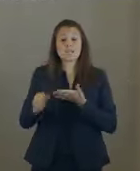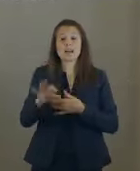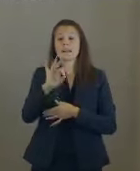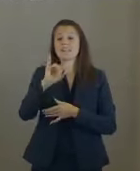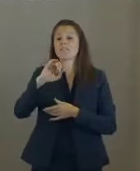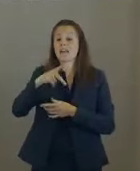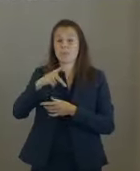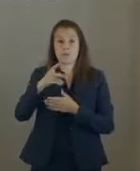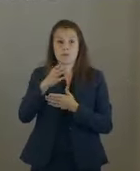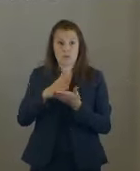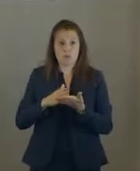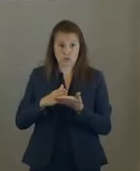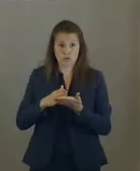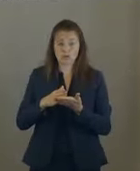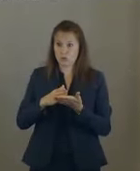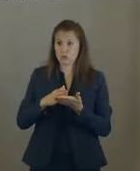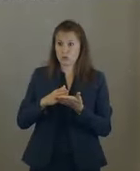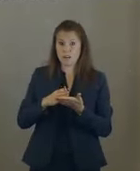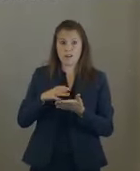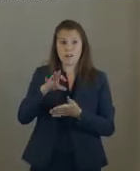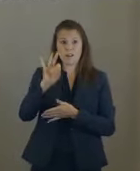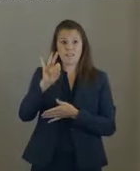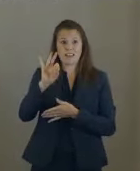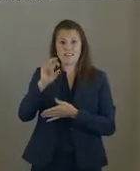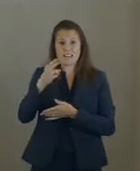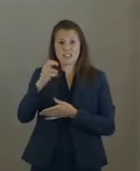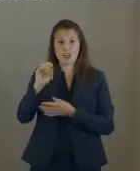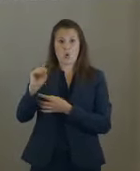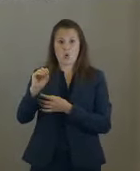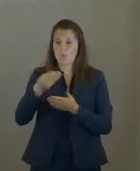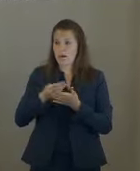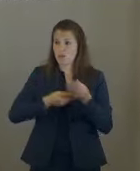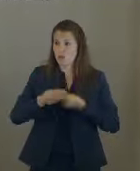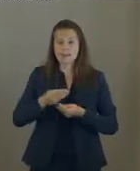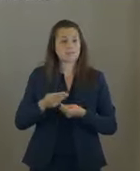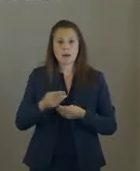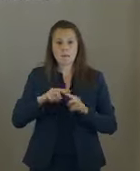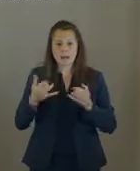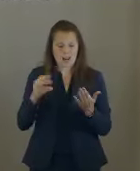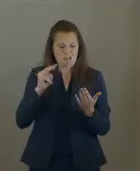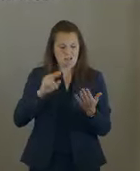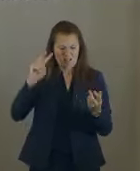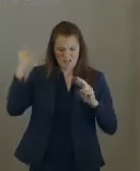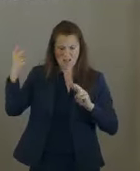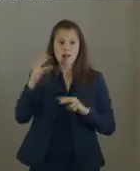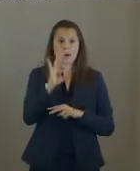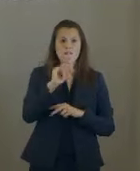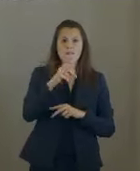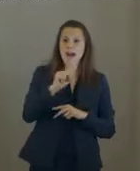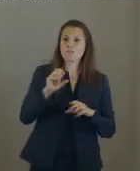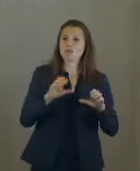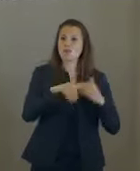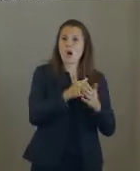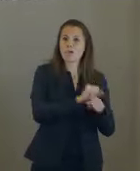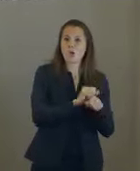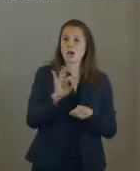portion of the FHEO budget. It has a misunderstanding that FAPs do all the work